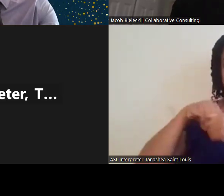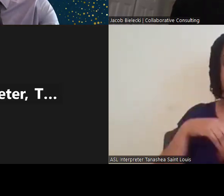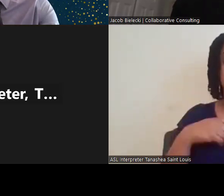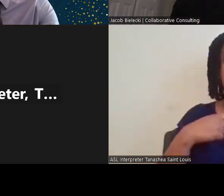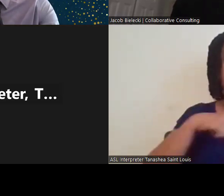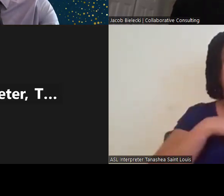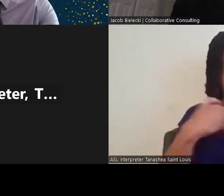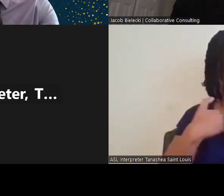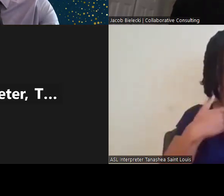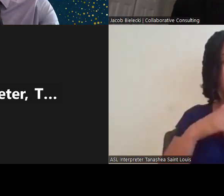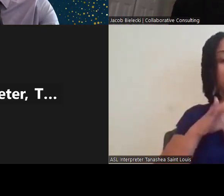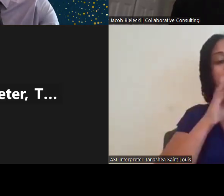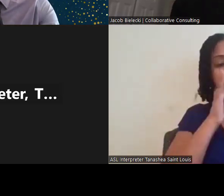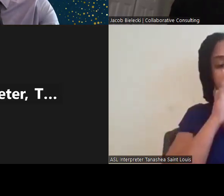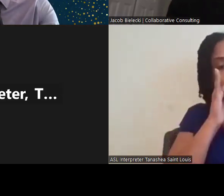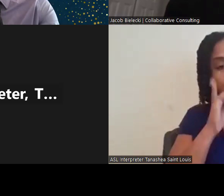had interviewed